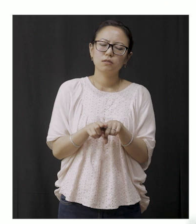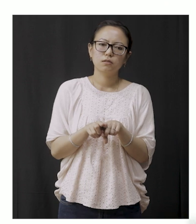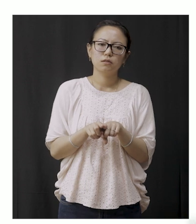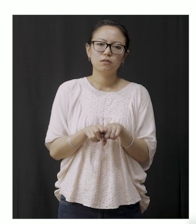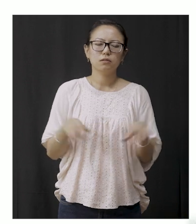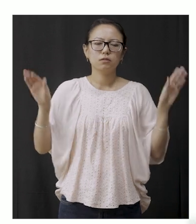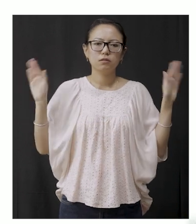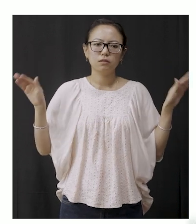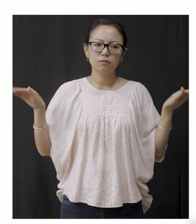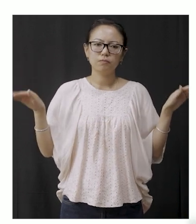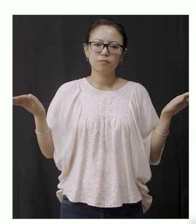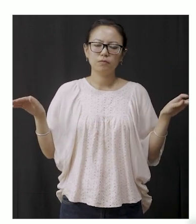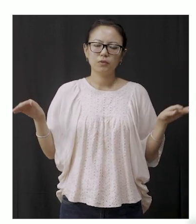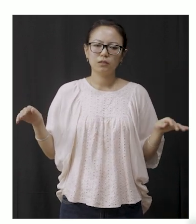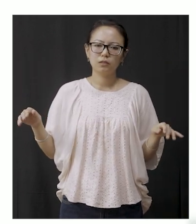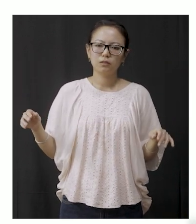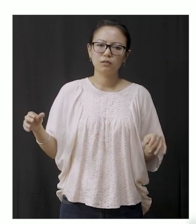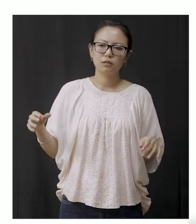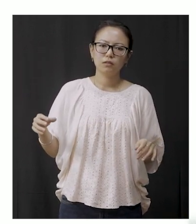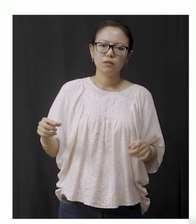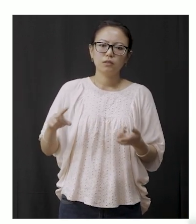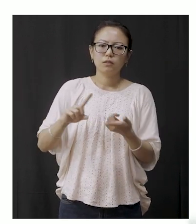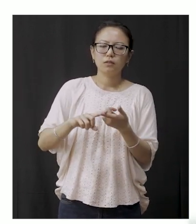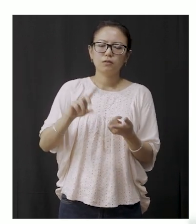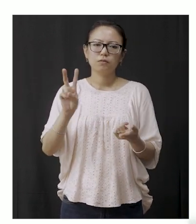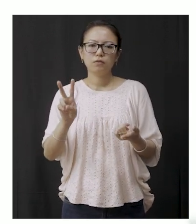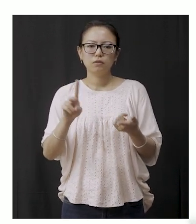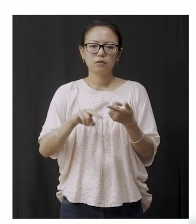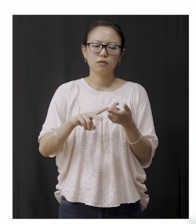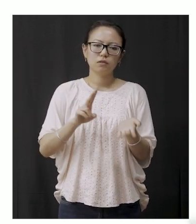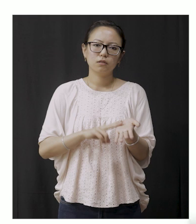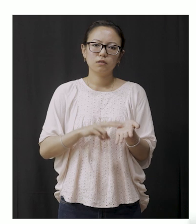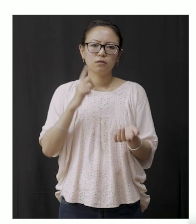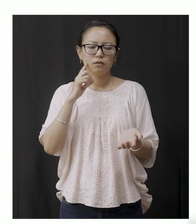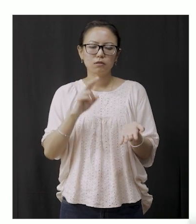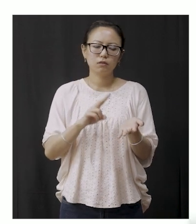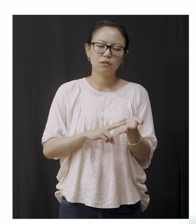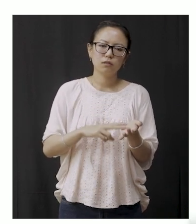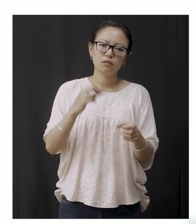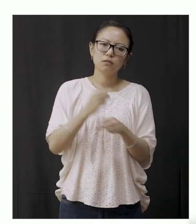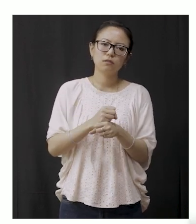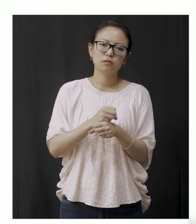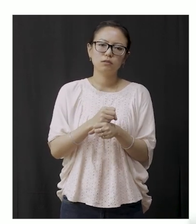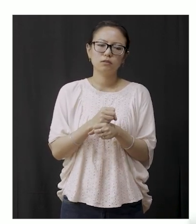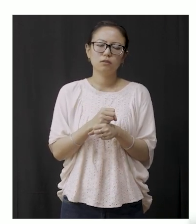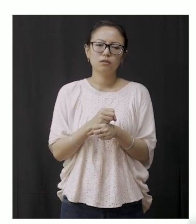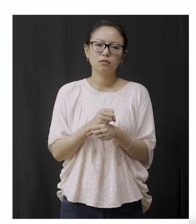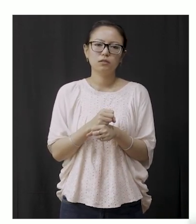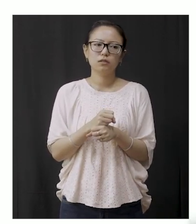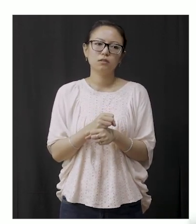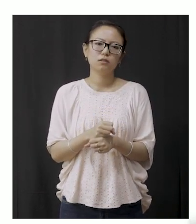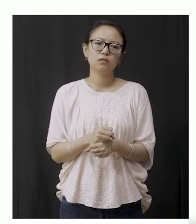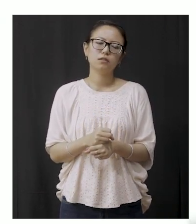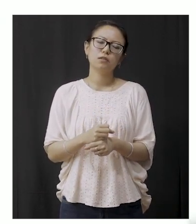sleep because the sun is setting and it will be dark soon. And when it is dark, the birds, they will